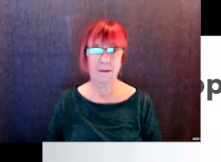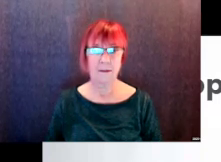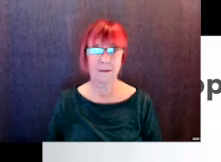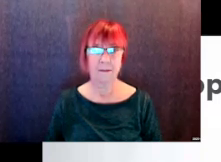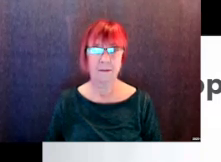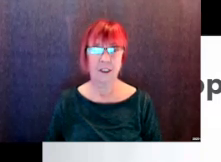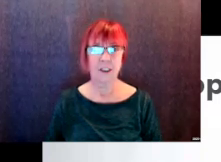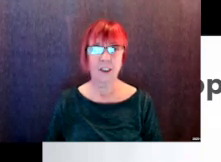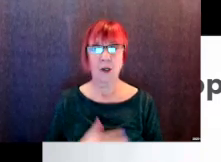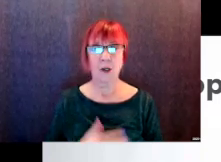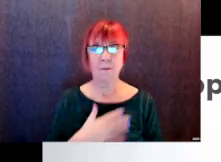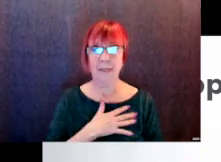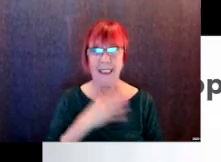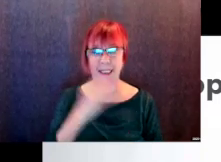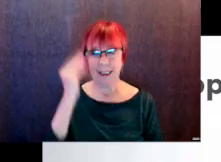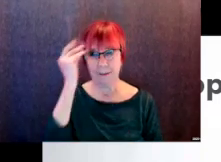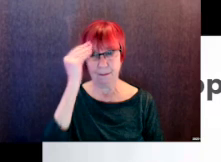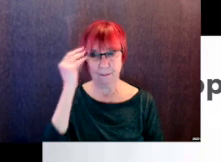responding,